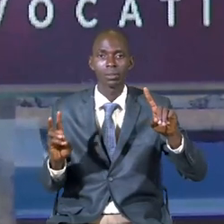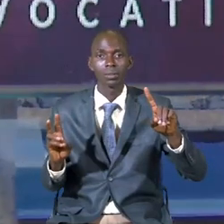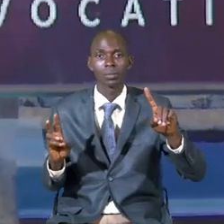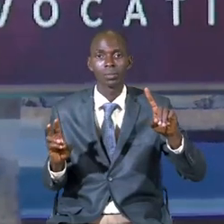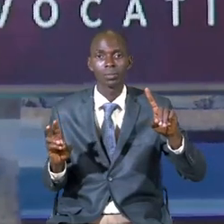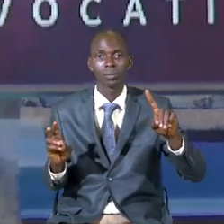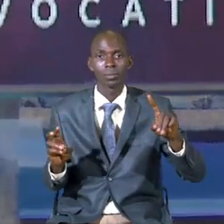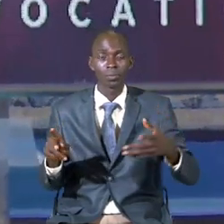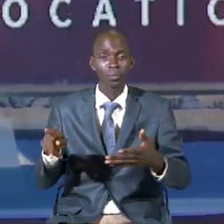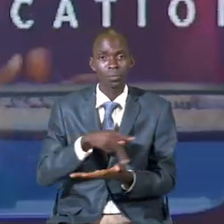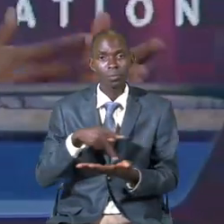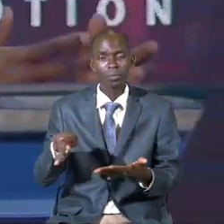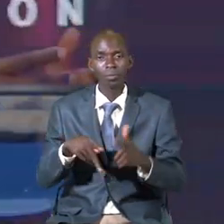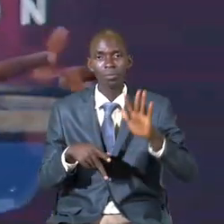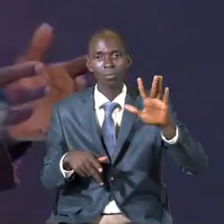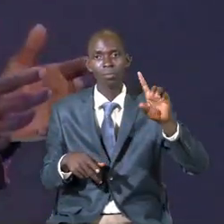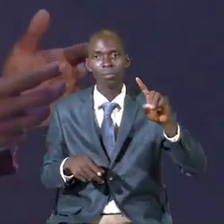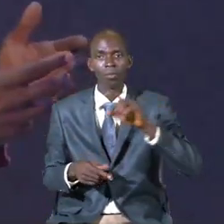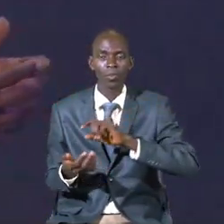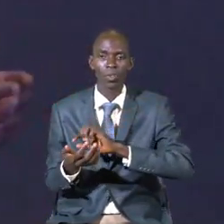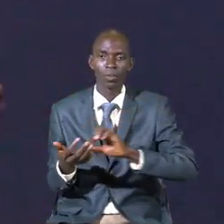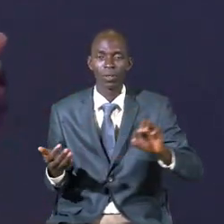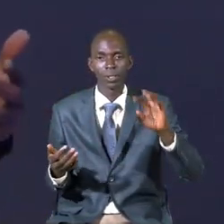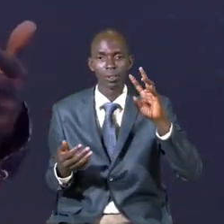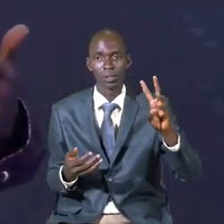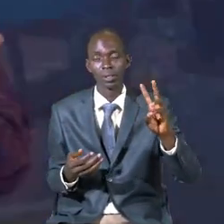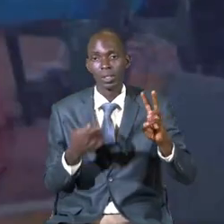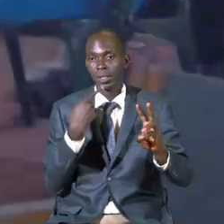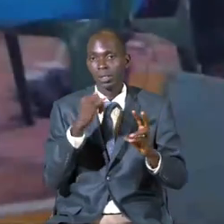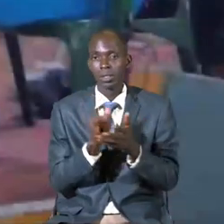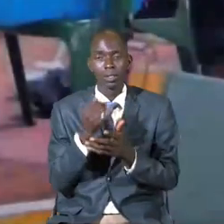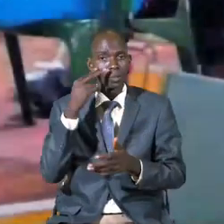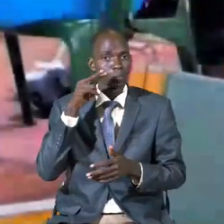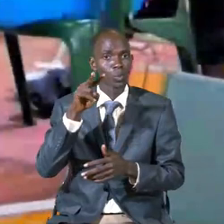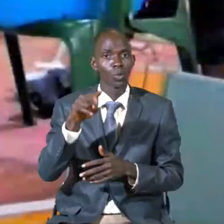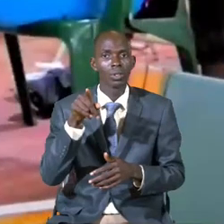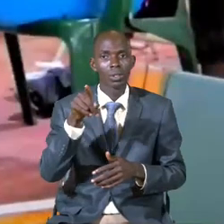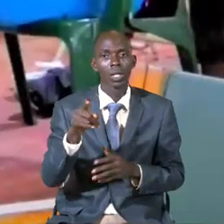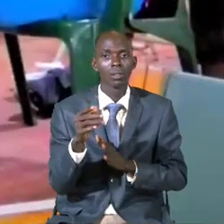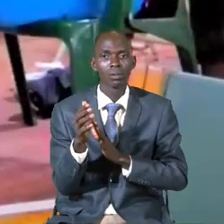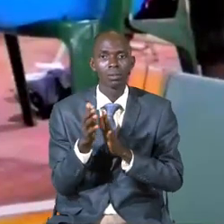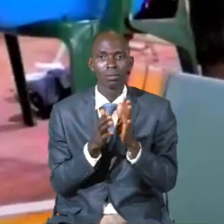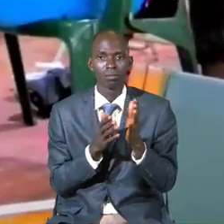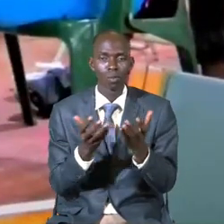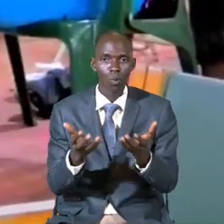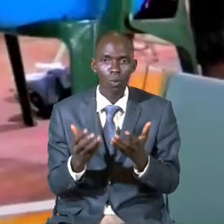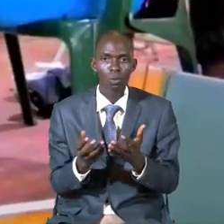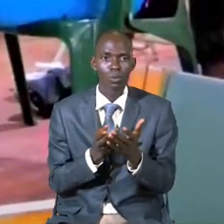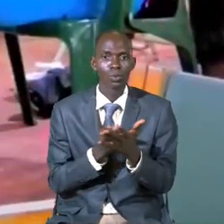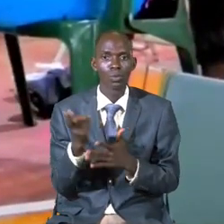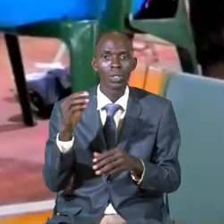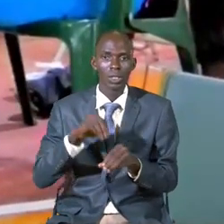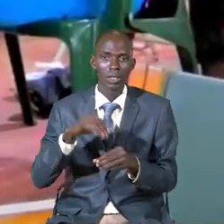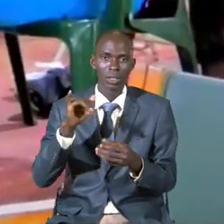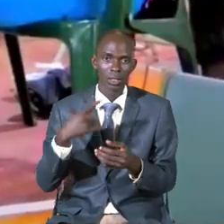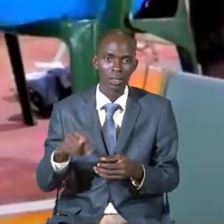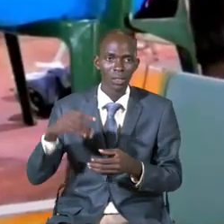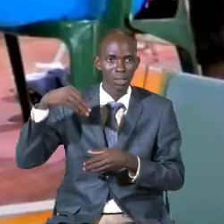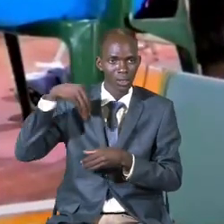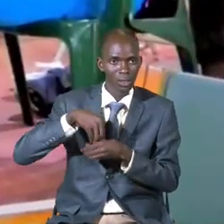psalm 51 verse 6 behold the desiree truth in the inward parts